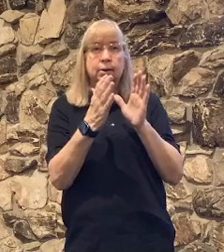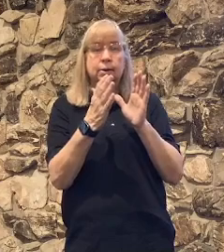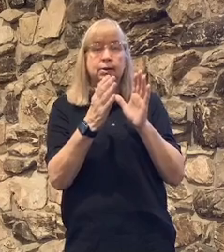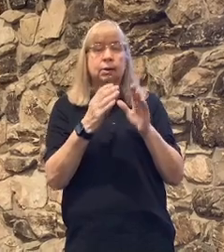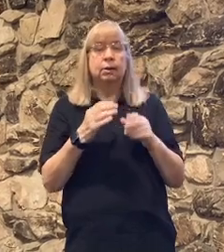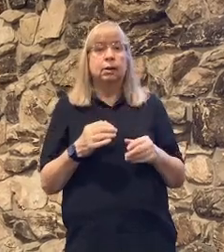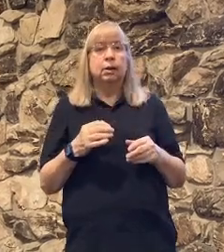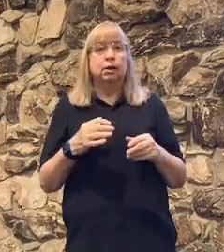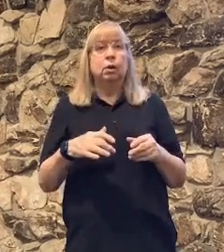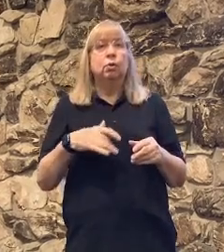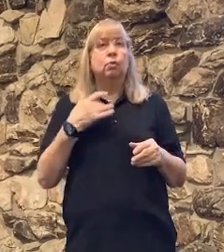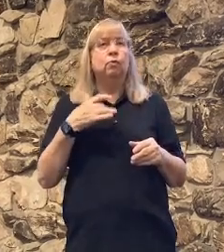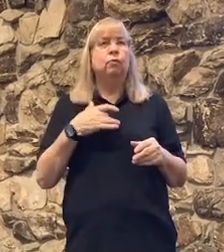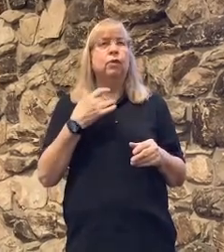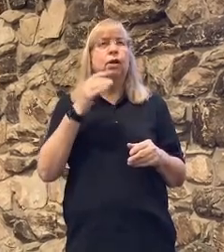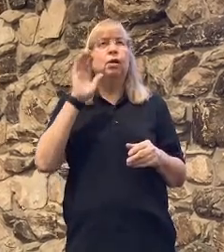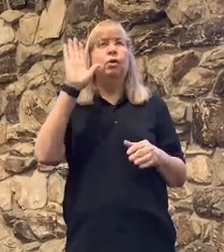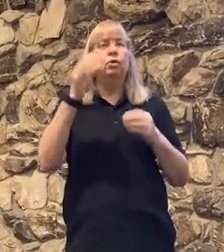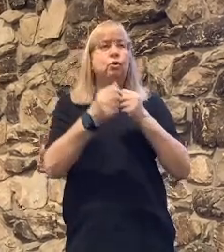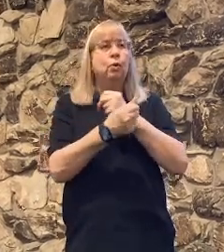To feel your love.